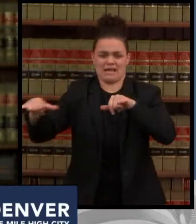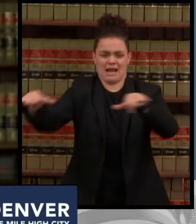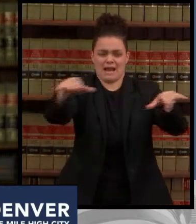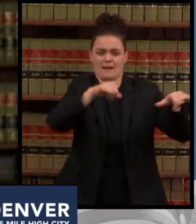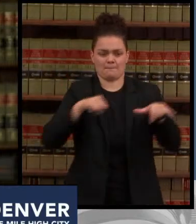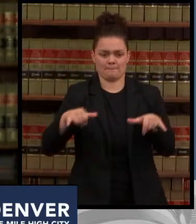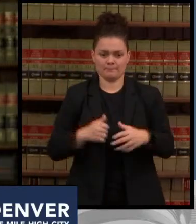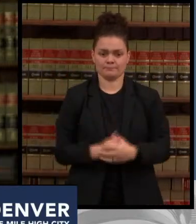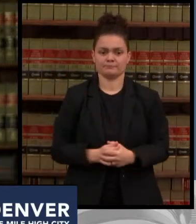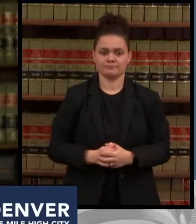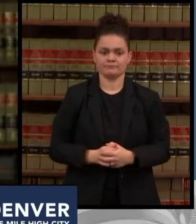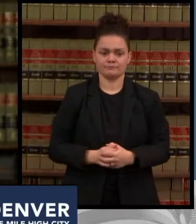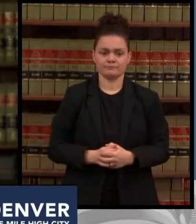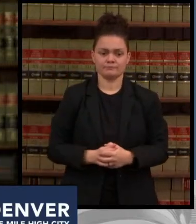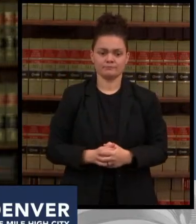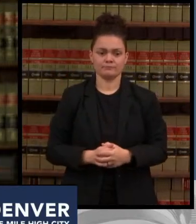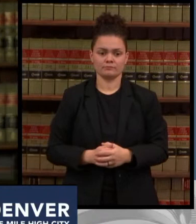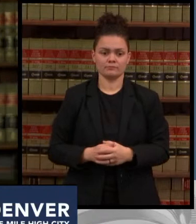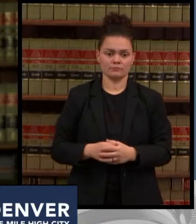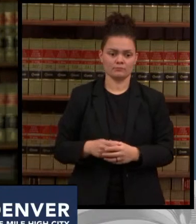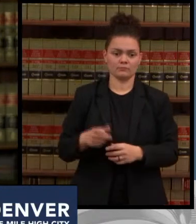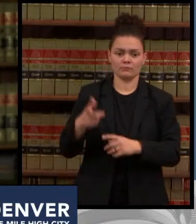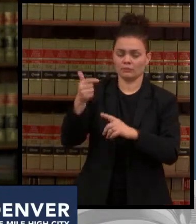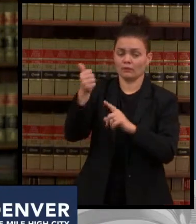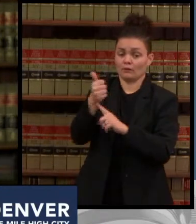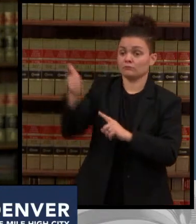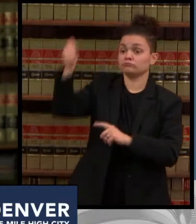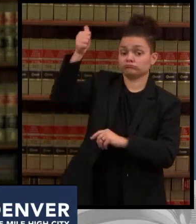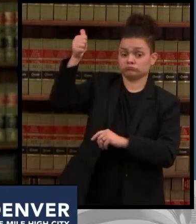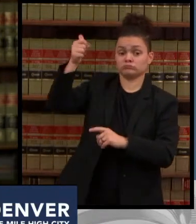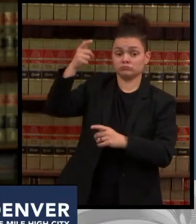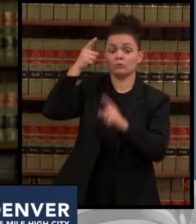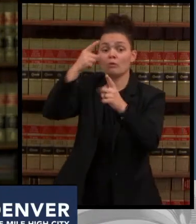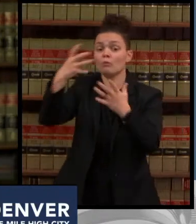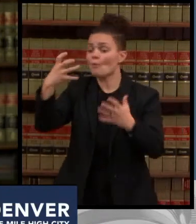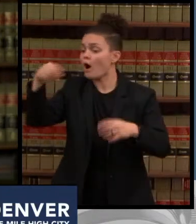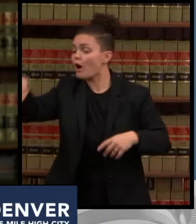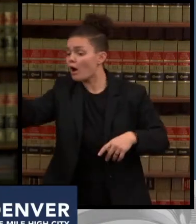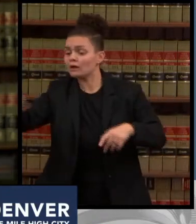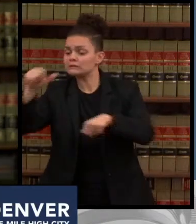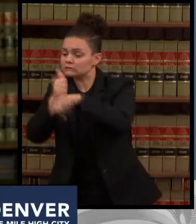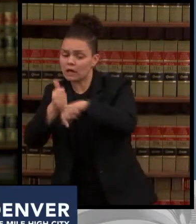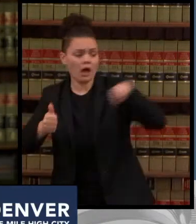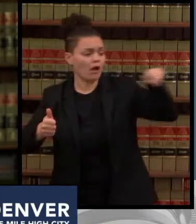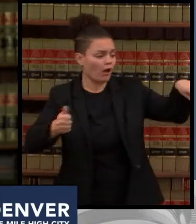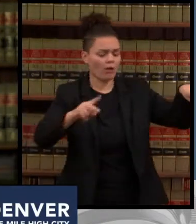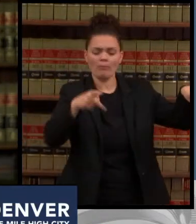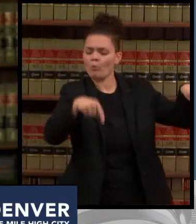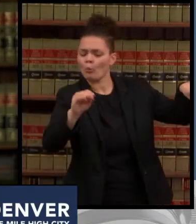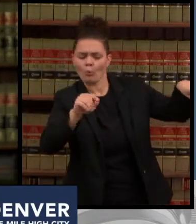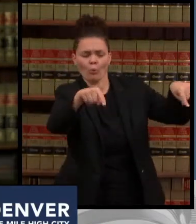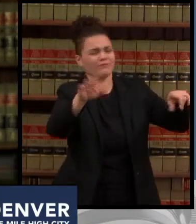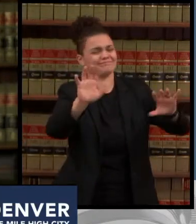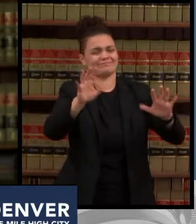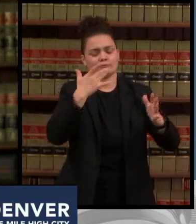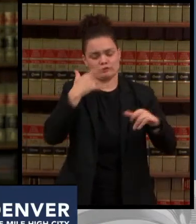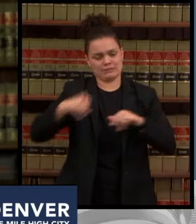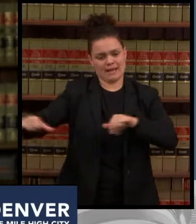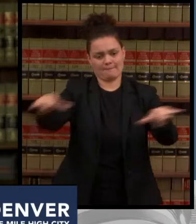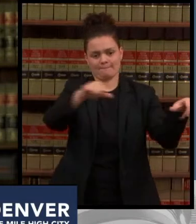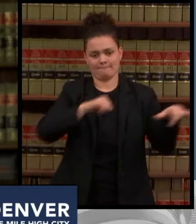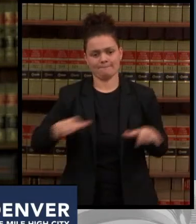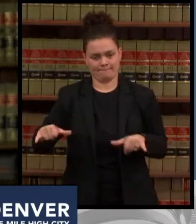common. Please do it as close to each other as you can. Like Denver, our requirement will be all public